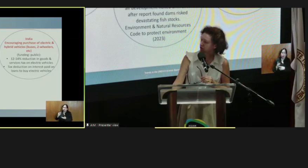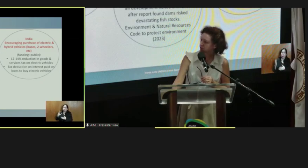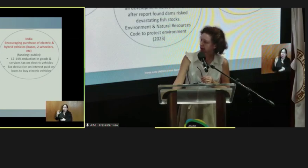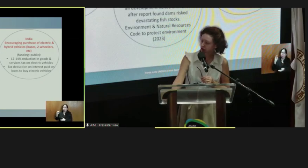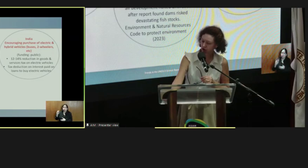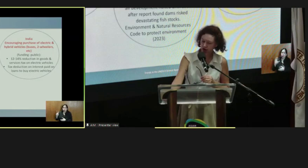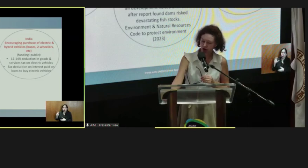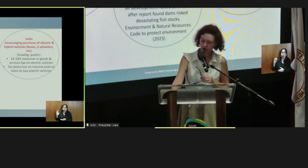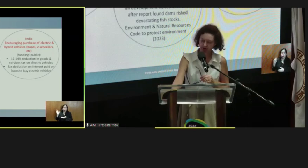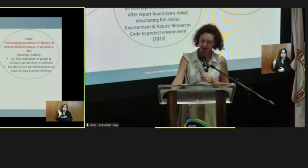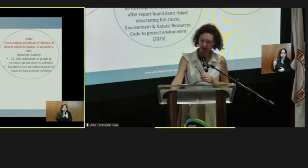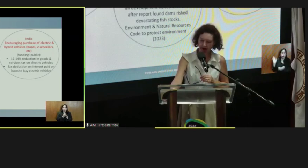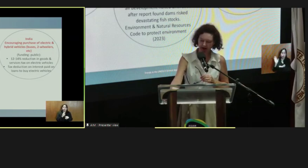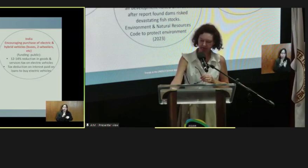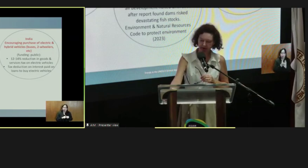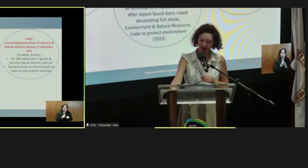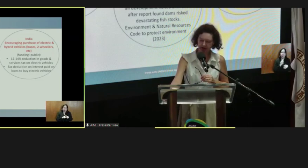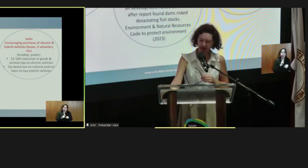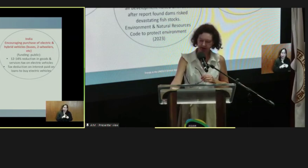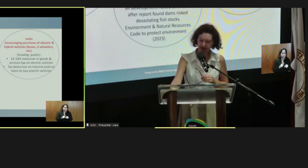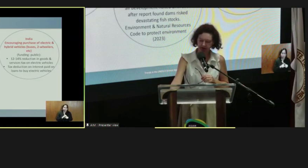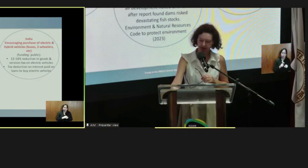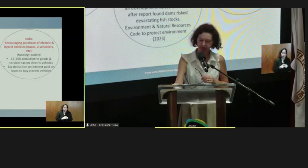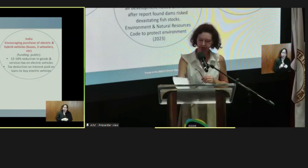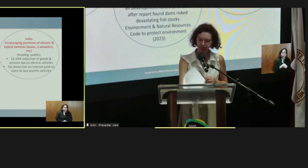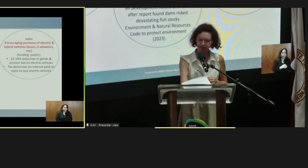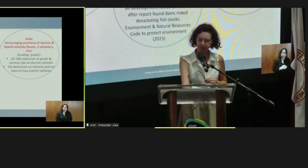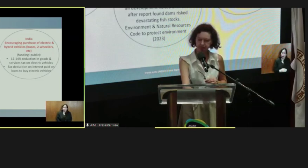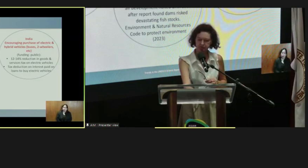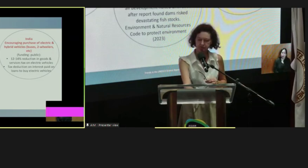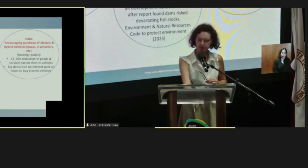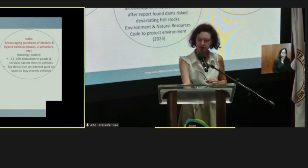on the interest paid on loans to buy these vehicles.